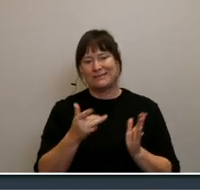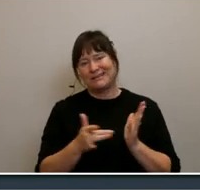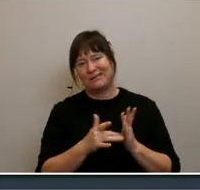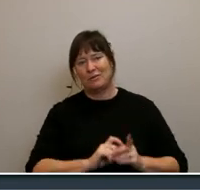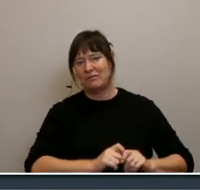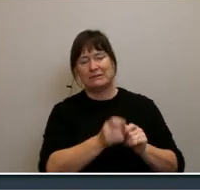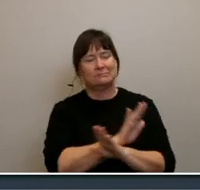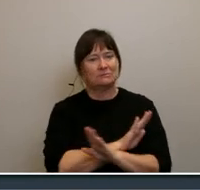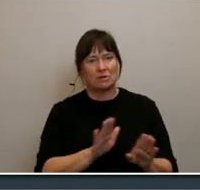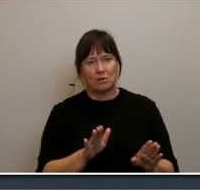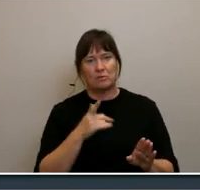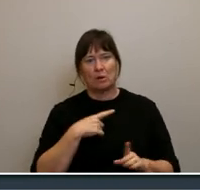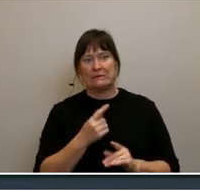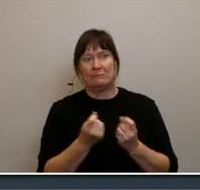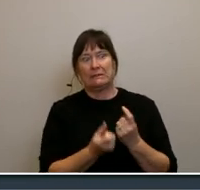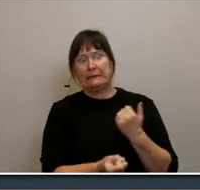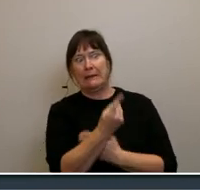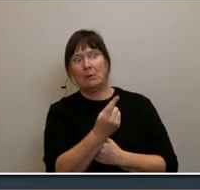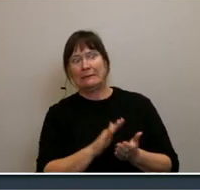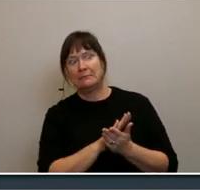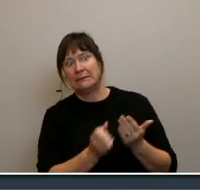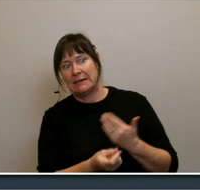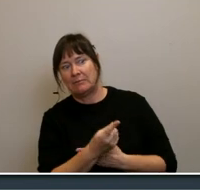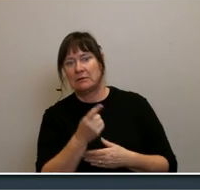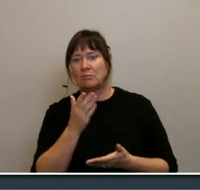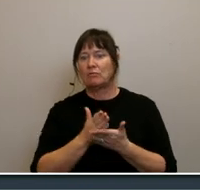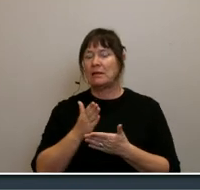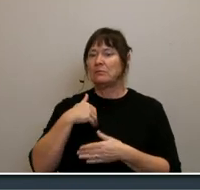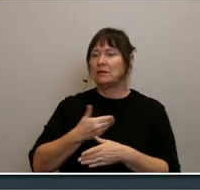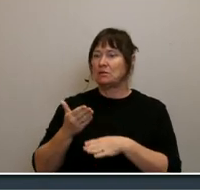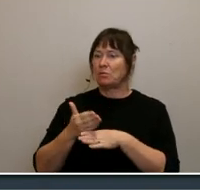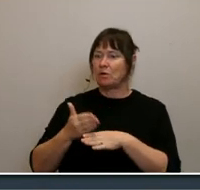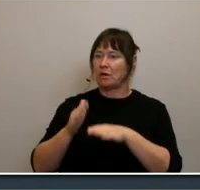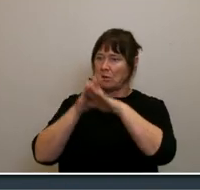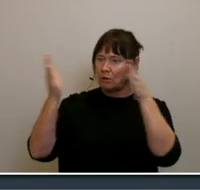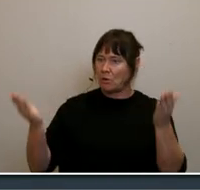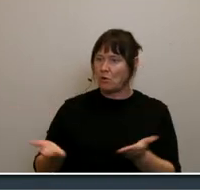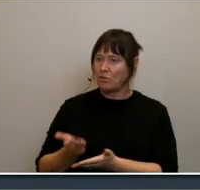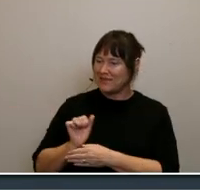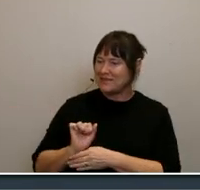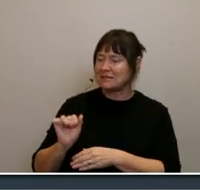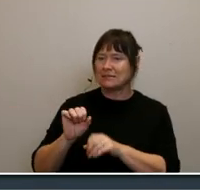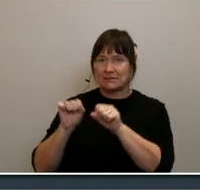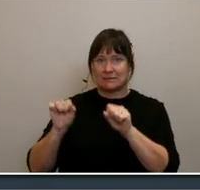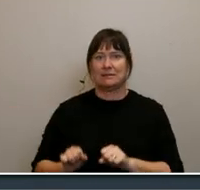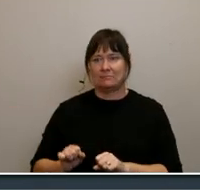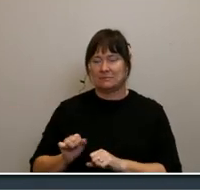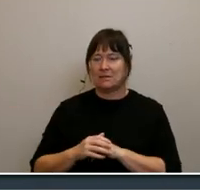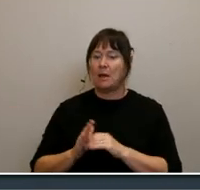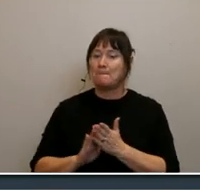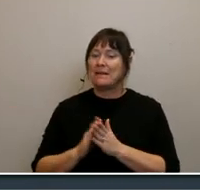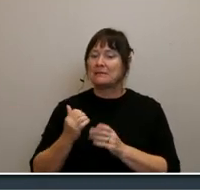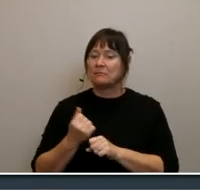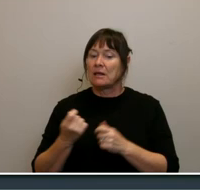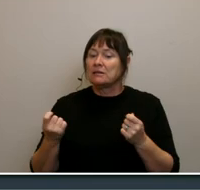have major negative unintended consequences, to actually working within the laws of Earth's systems. This will mean making